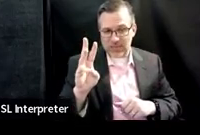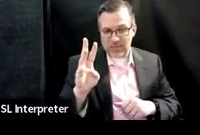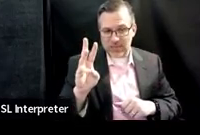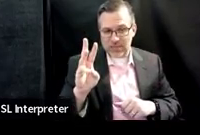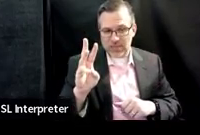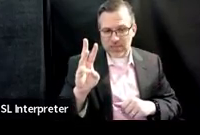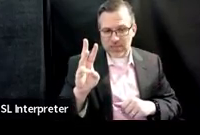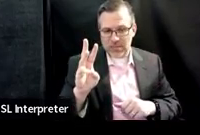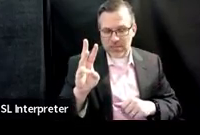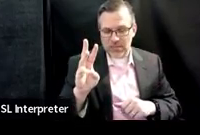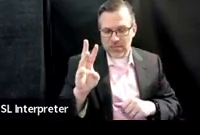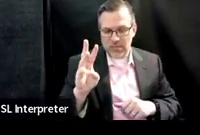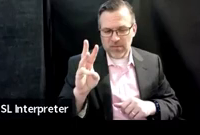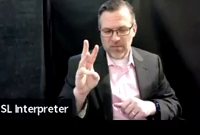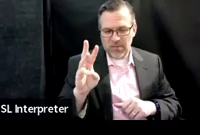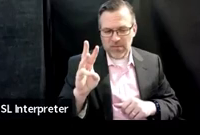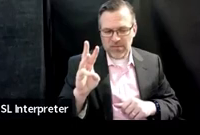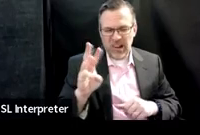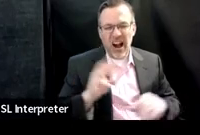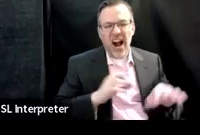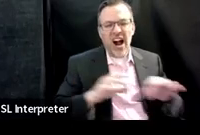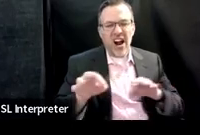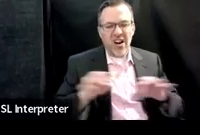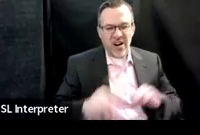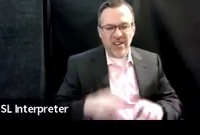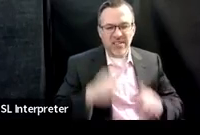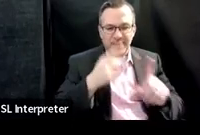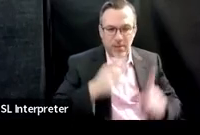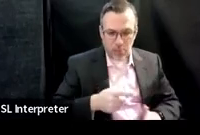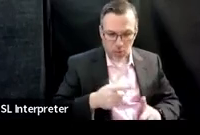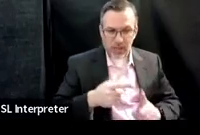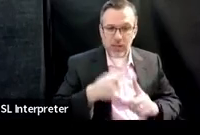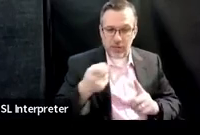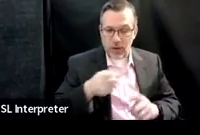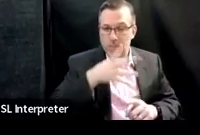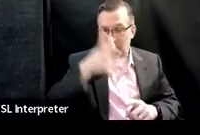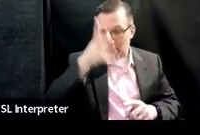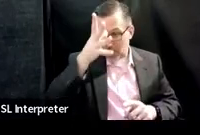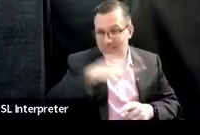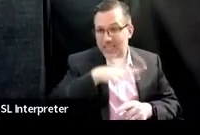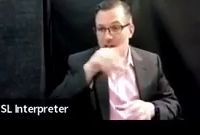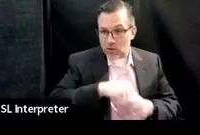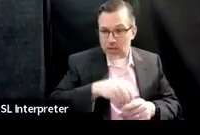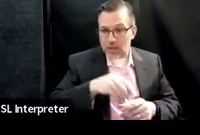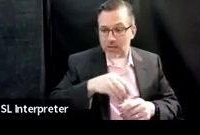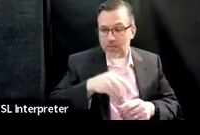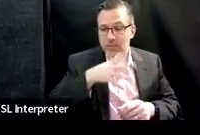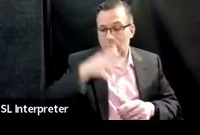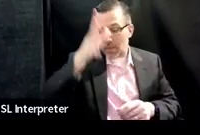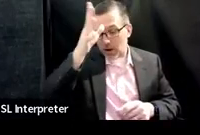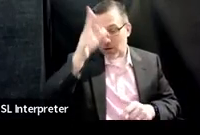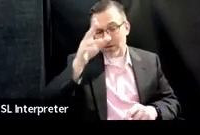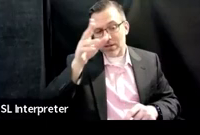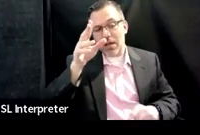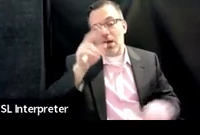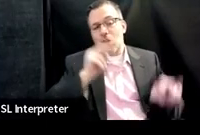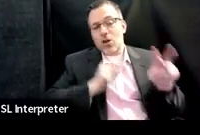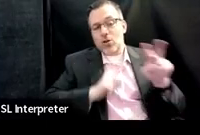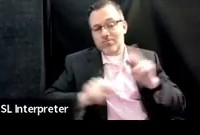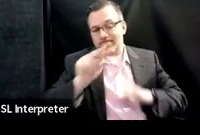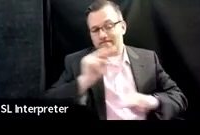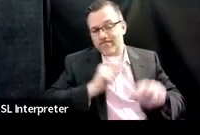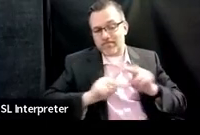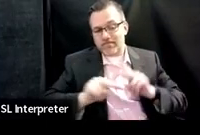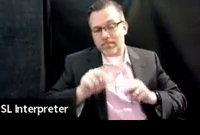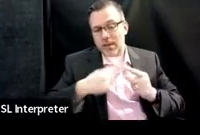a description of the points made by the parents, including the parents' description of their child's progress. And it also includes